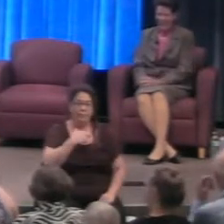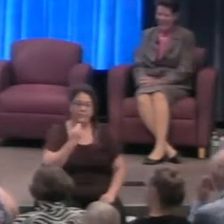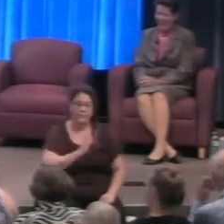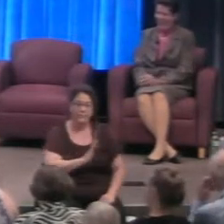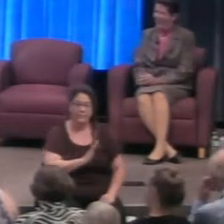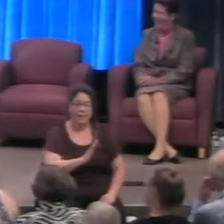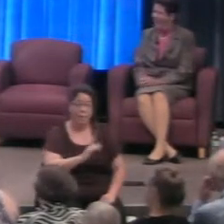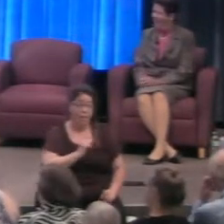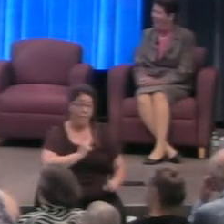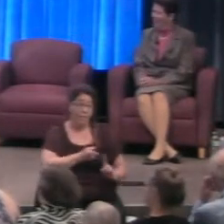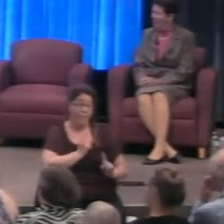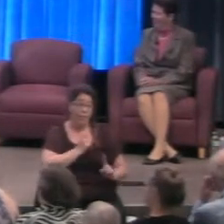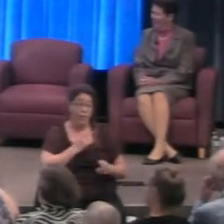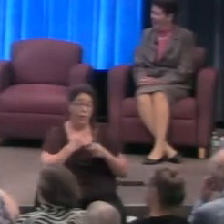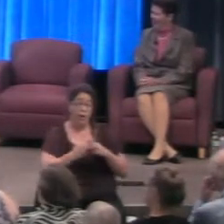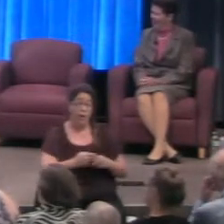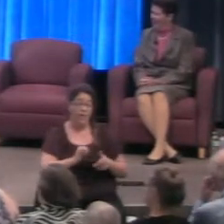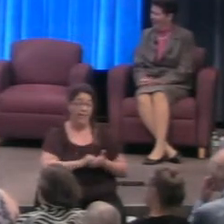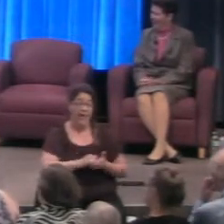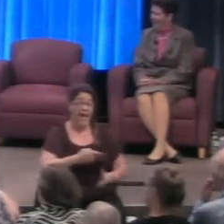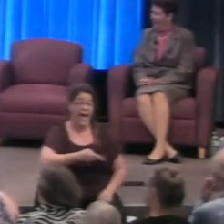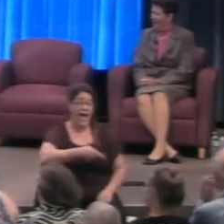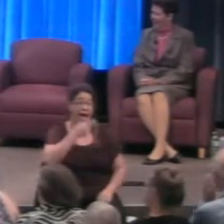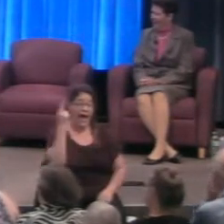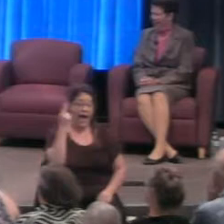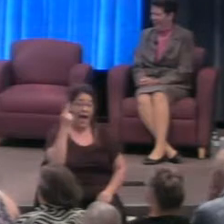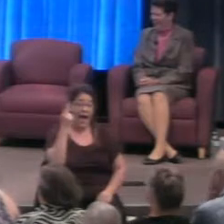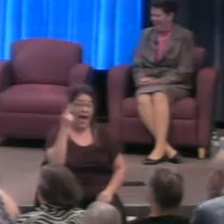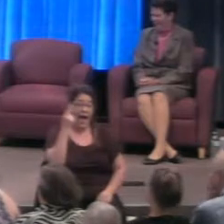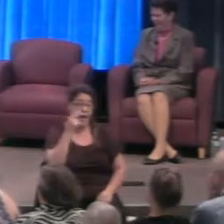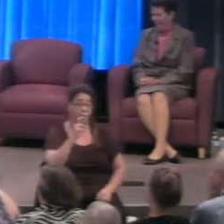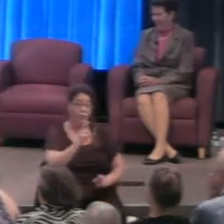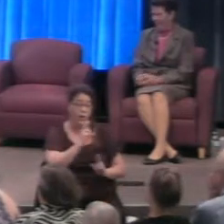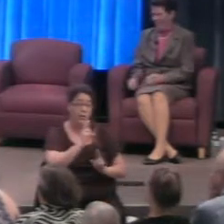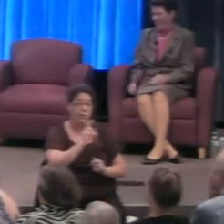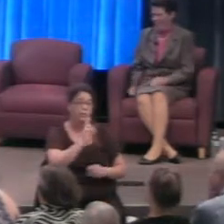Where I come from, we call that a high reward power move.